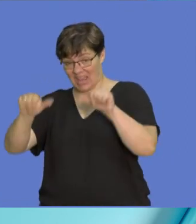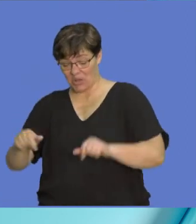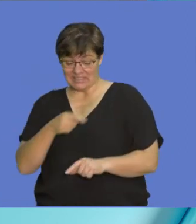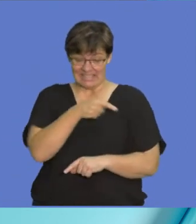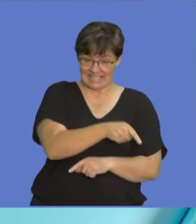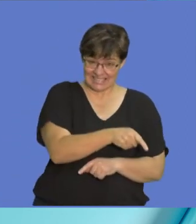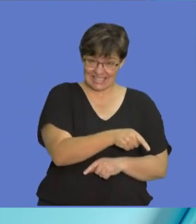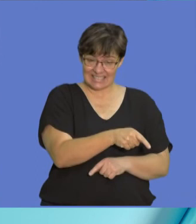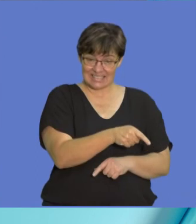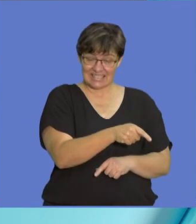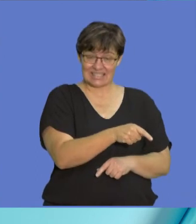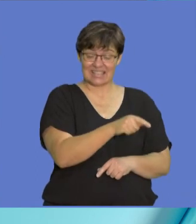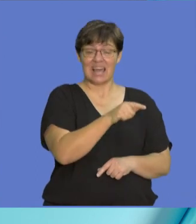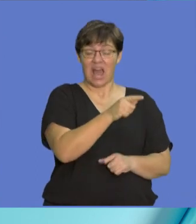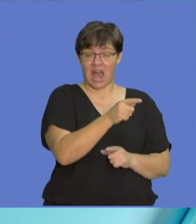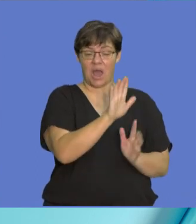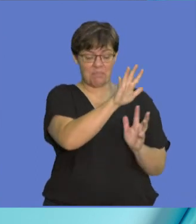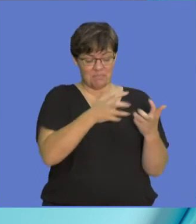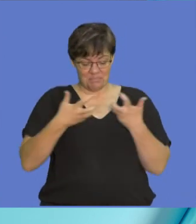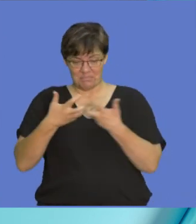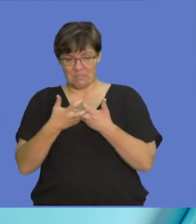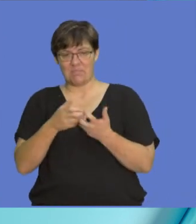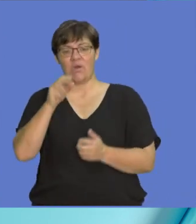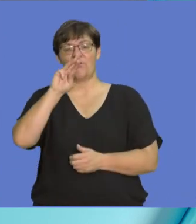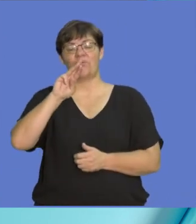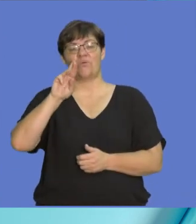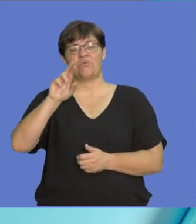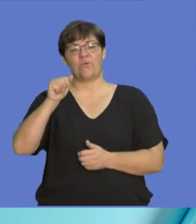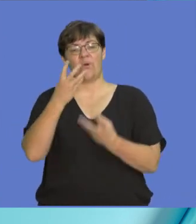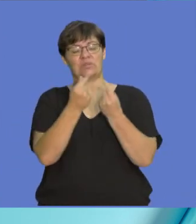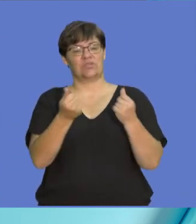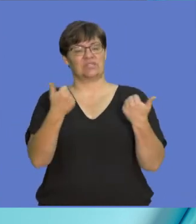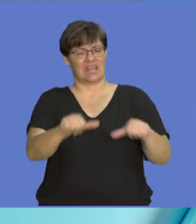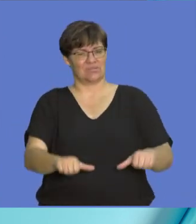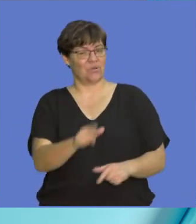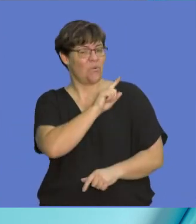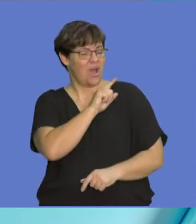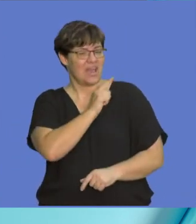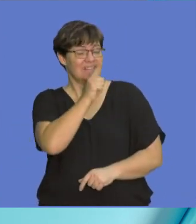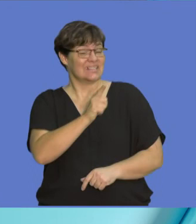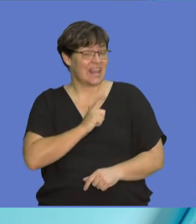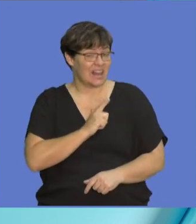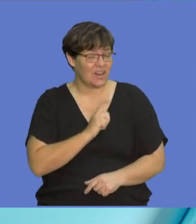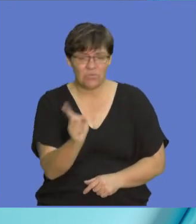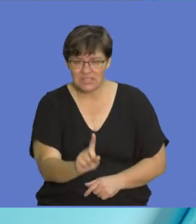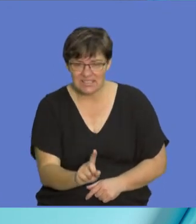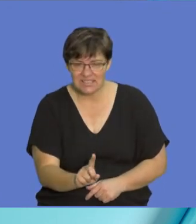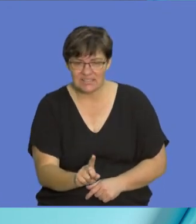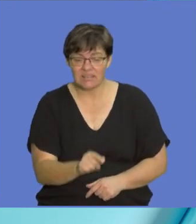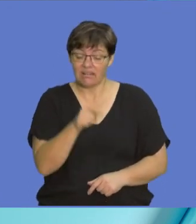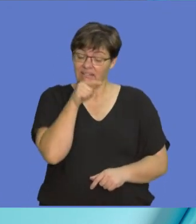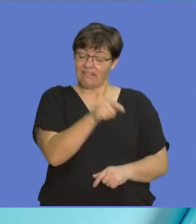here slots into my raw materials account, because what are they telling you? They are telling you that this is